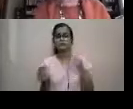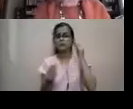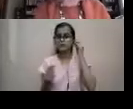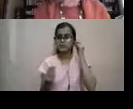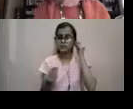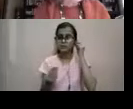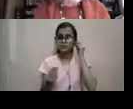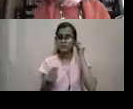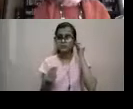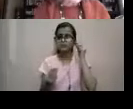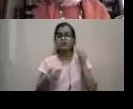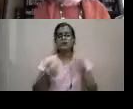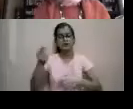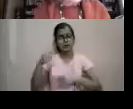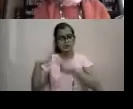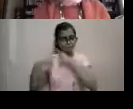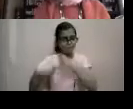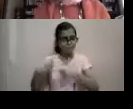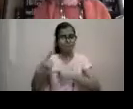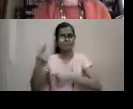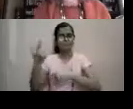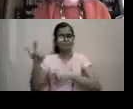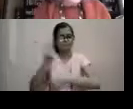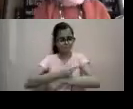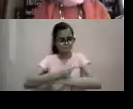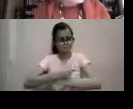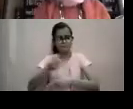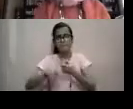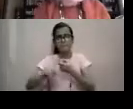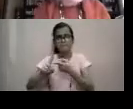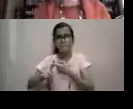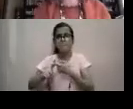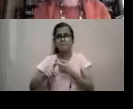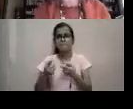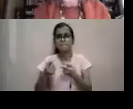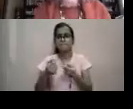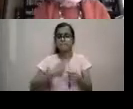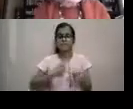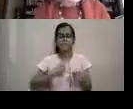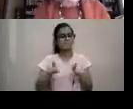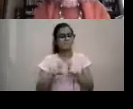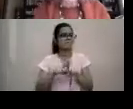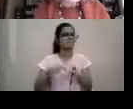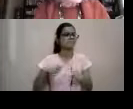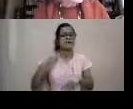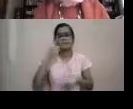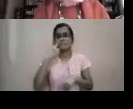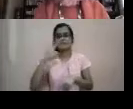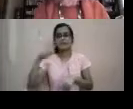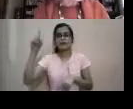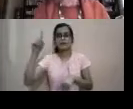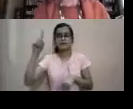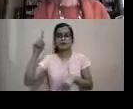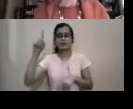survive from day to day. From my perspective as a mother and carer of a person with such disabling